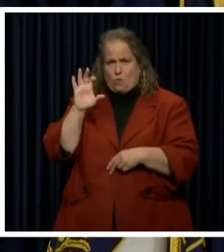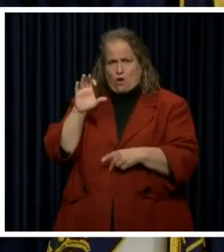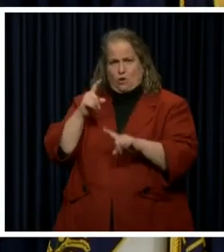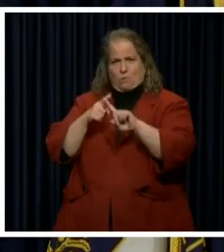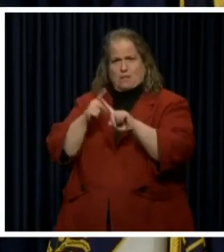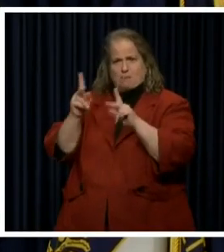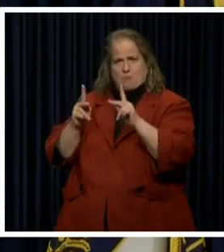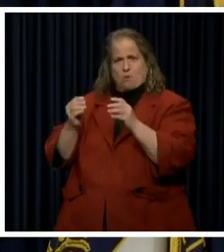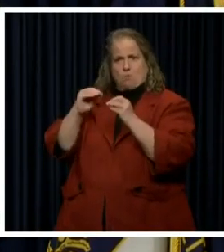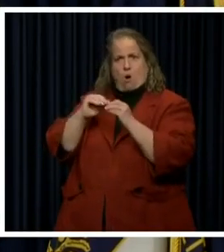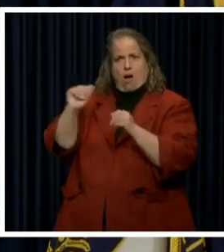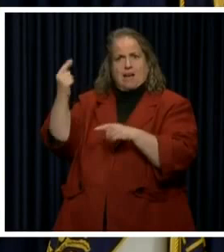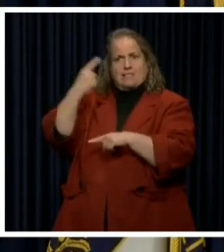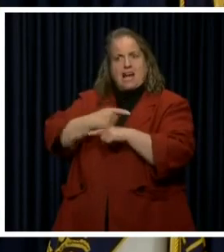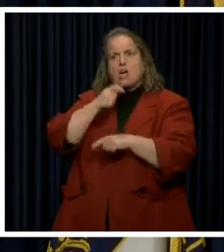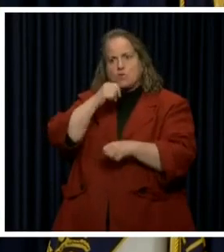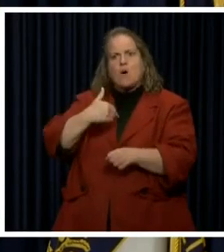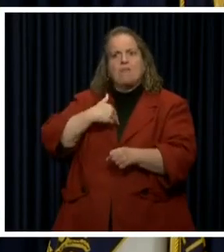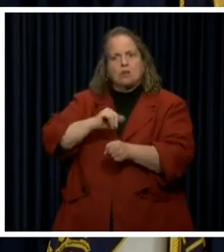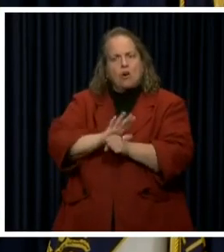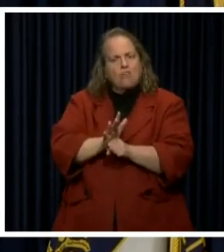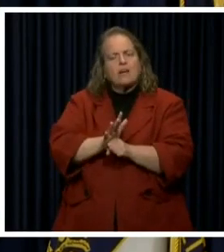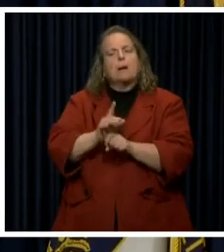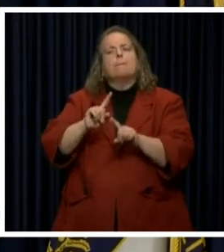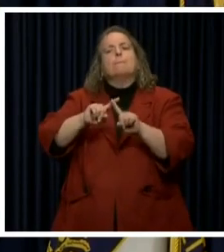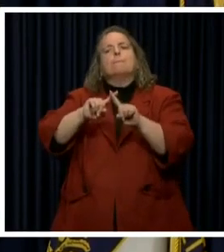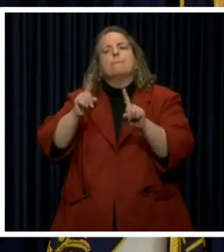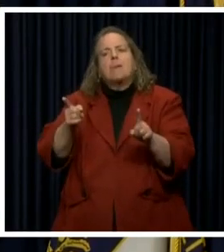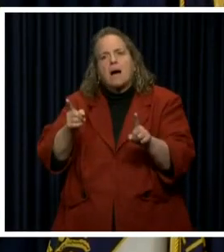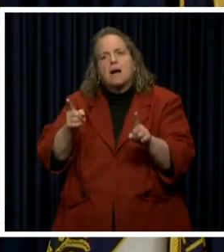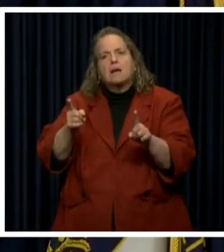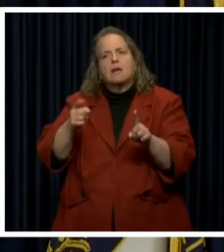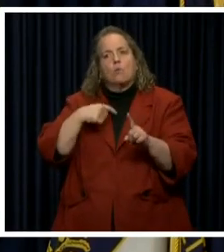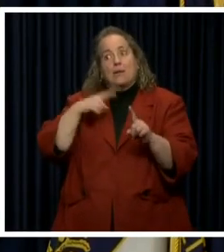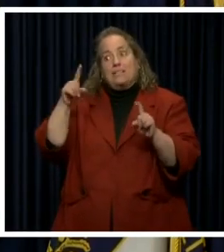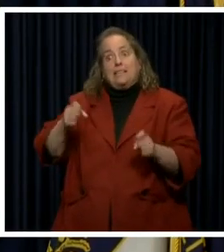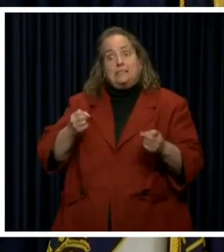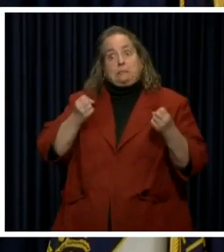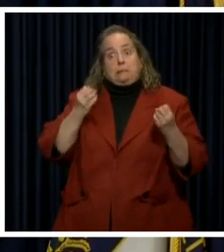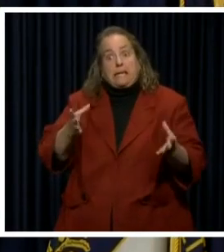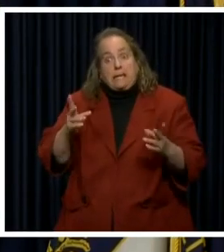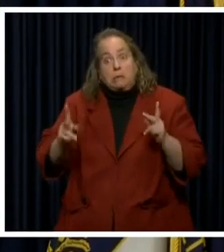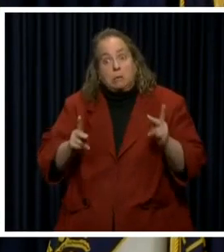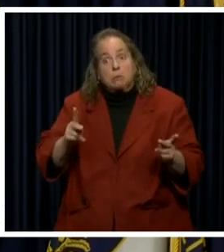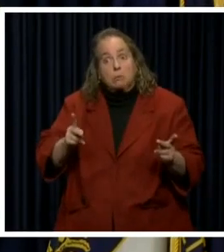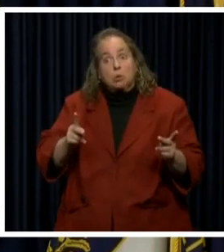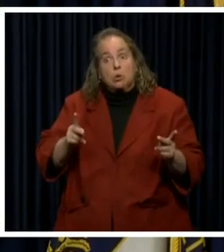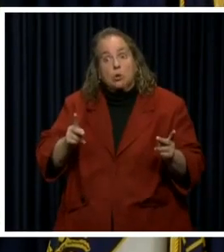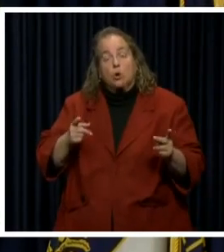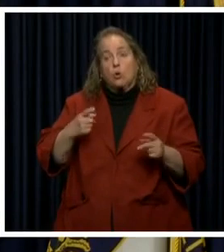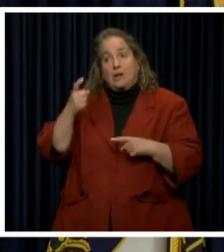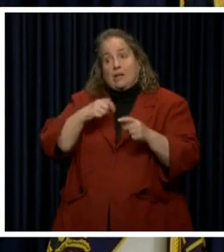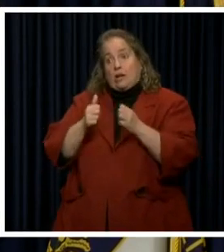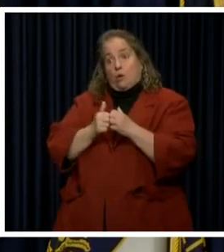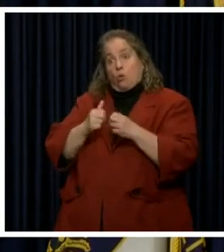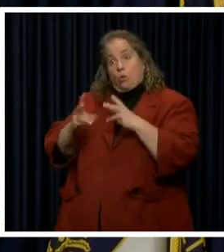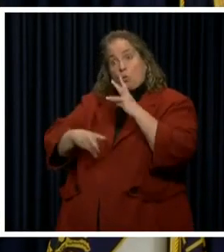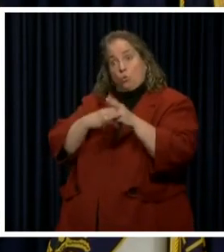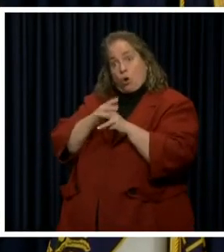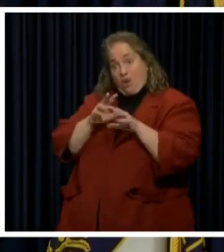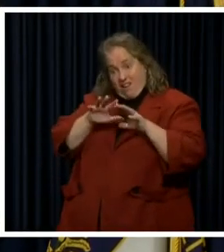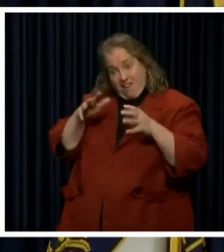and it's not good news when anybody passes away from it. But in dealing with a worldwide health